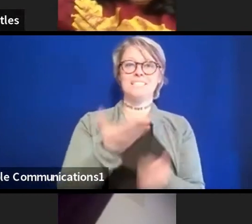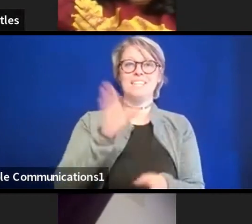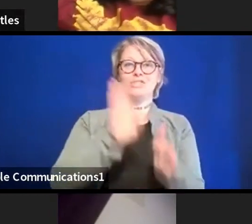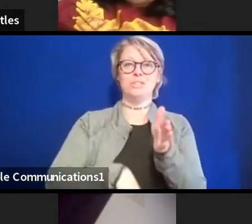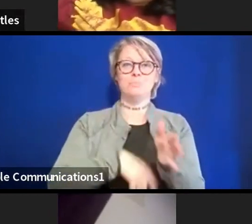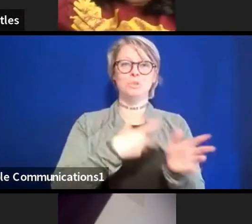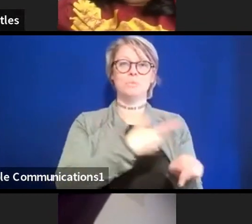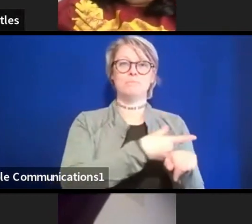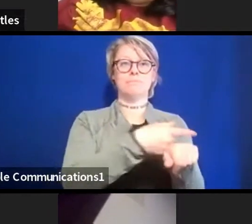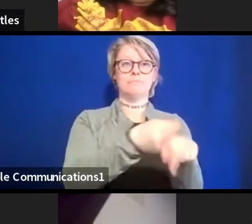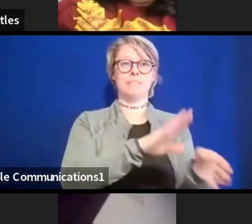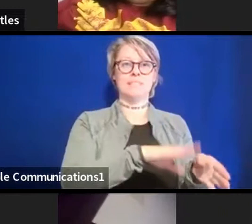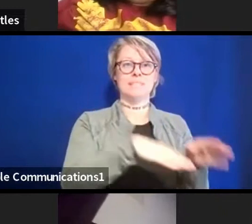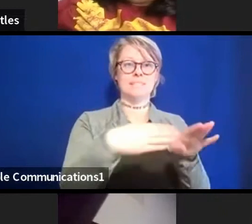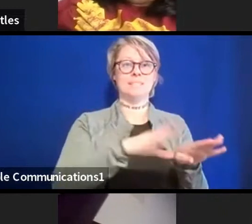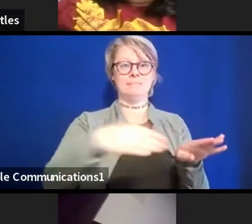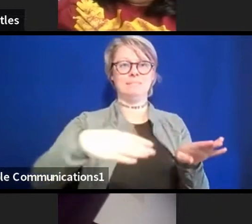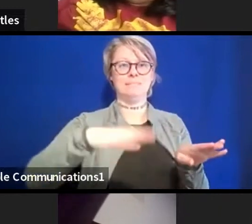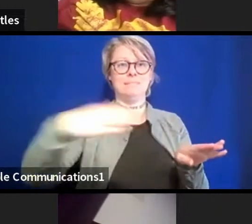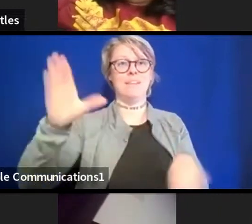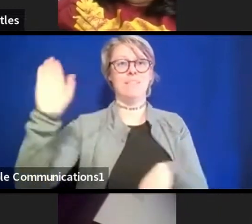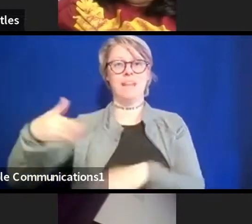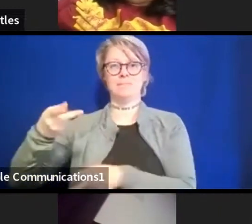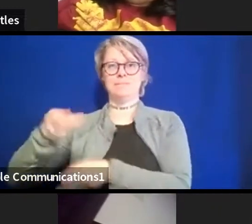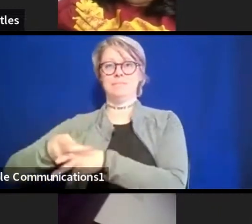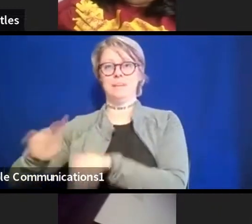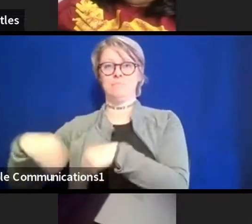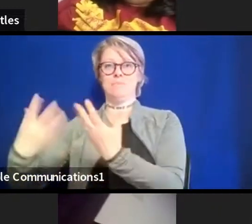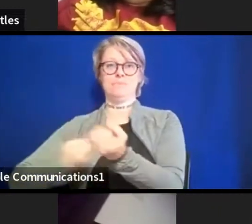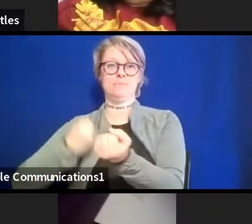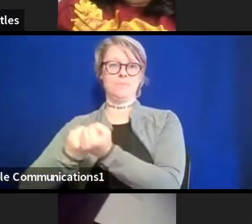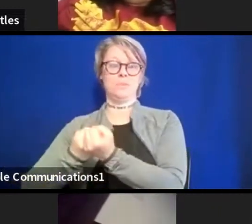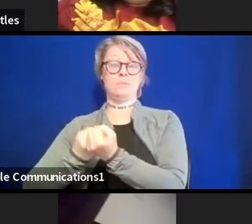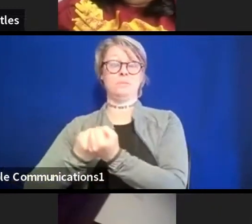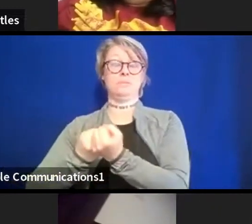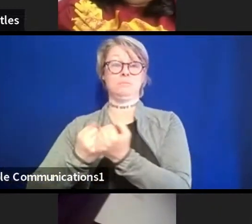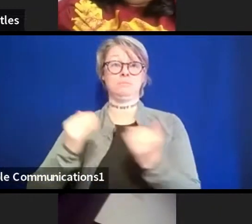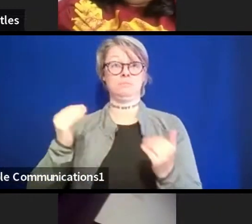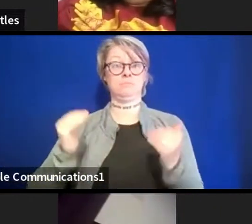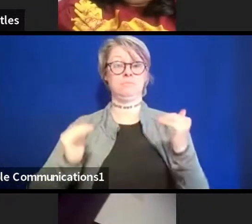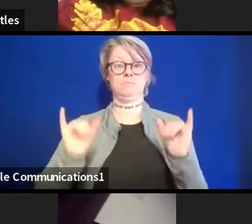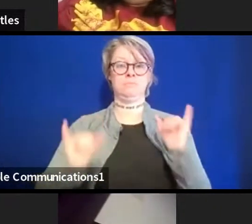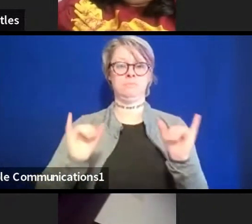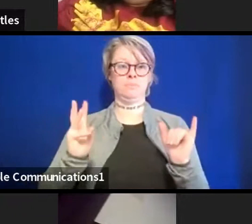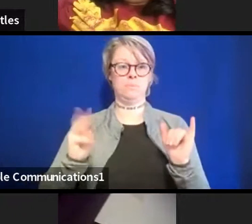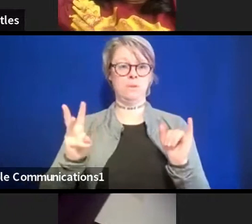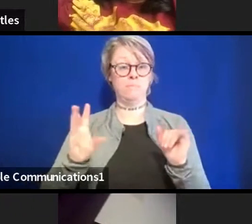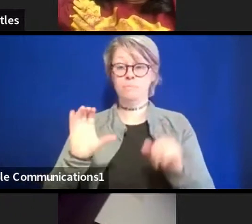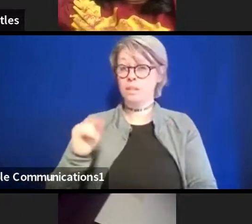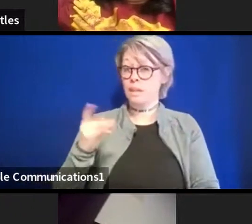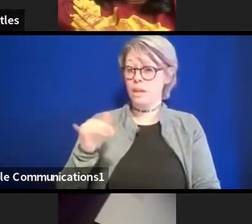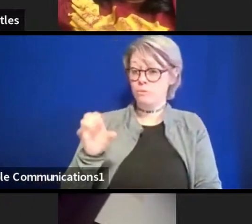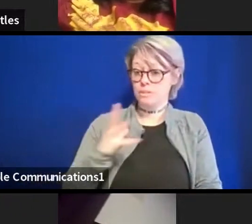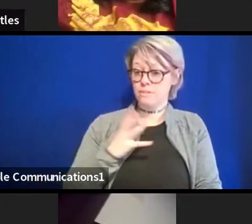take care and provide the supports needed. So, Catherine, is it okay if I go around with everybody